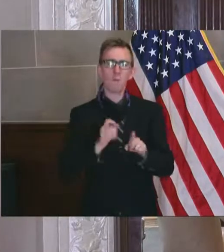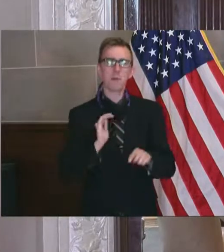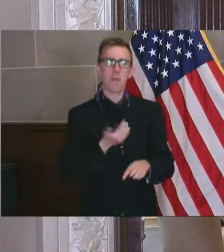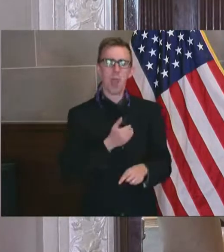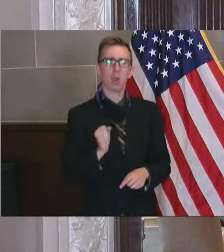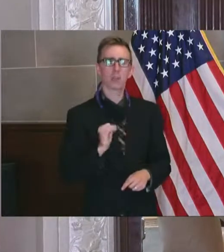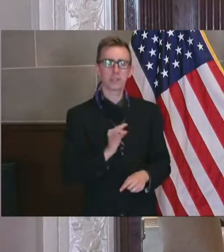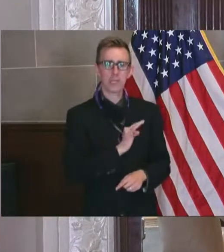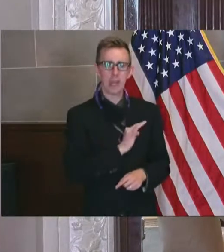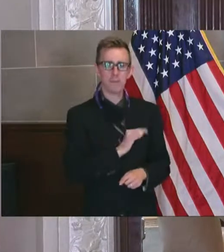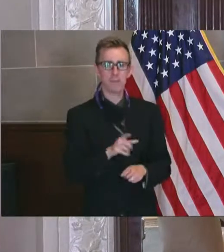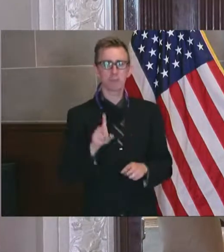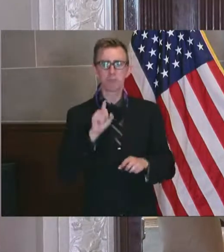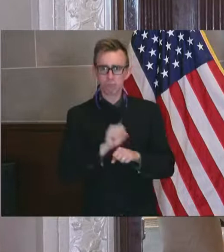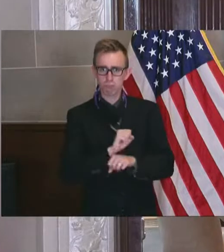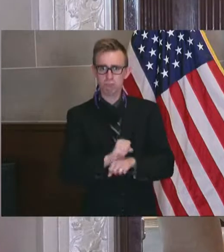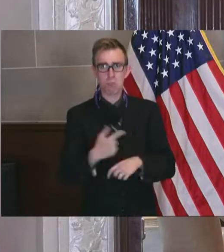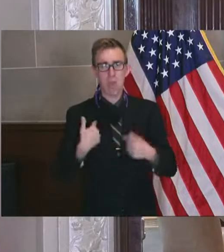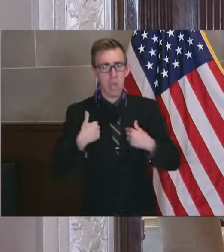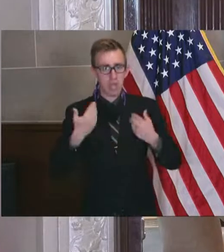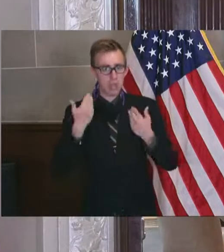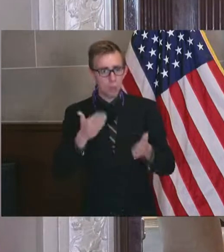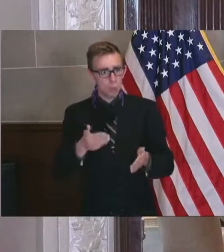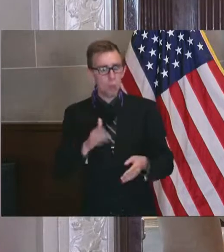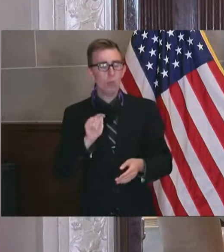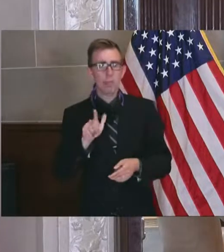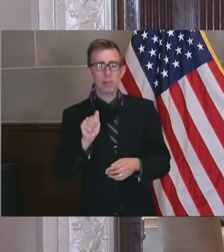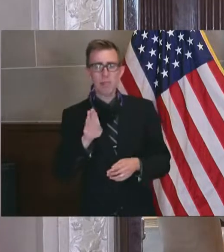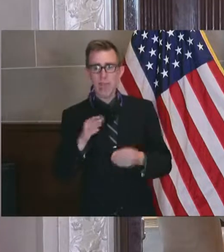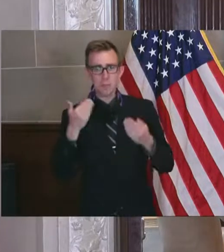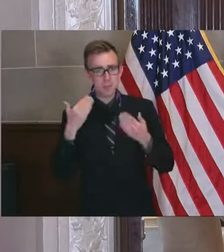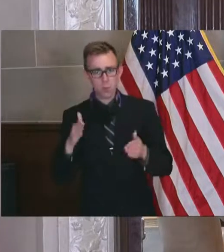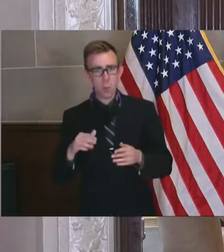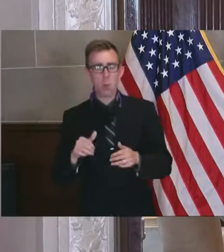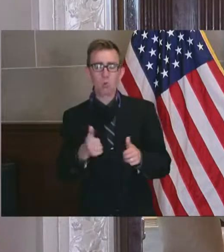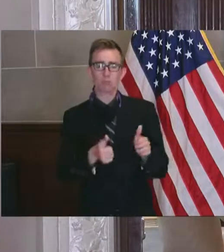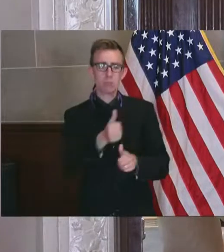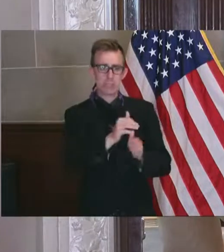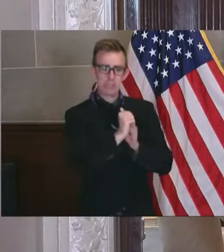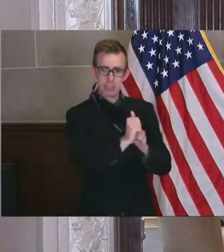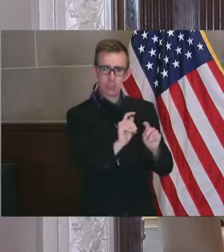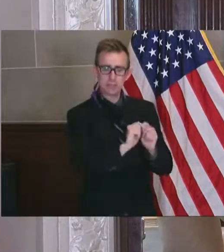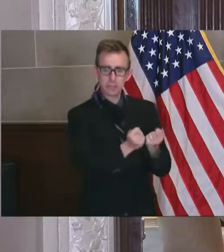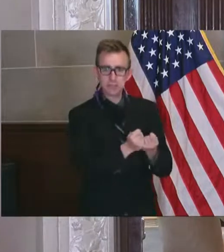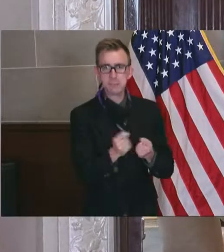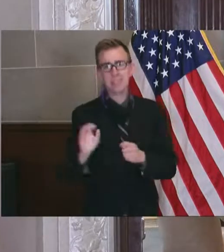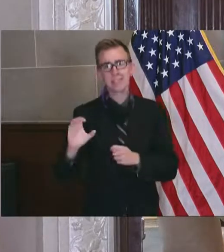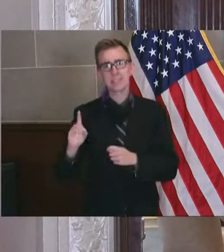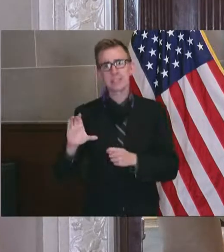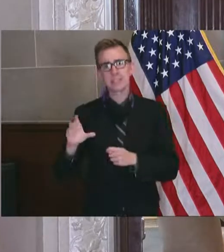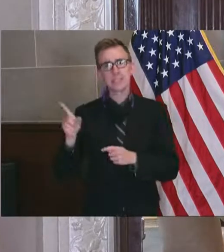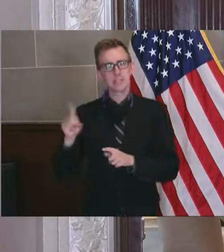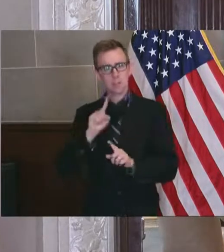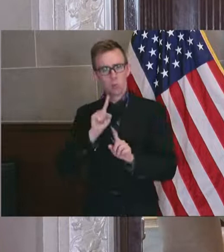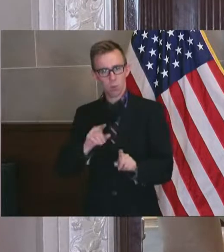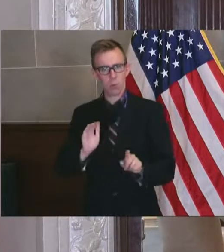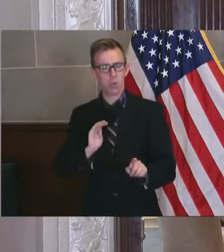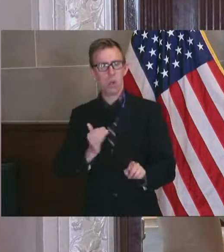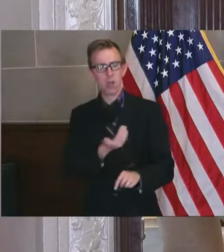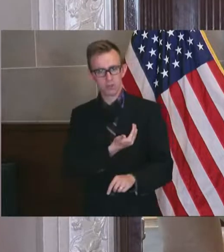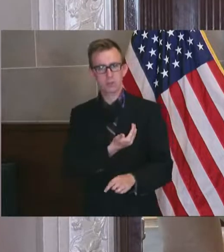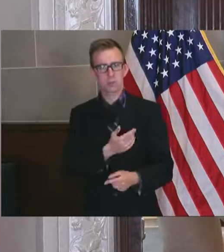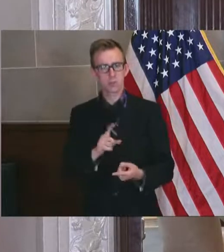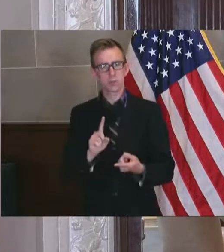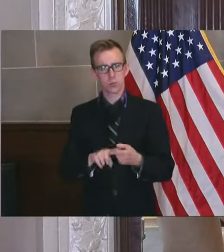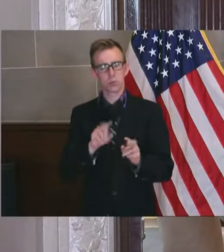staff that, in fact, unbeknownst to me and the lab and the senior leadership team, the CDC had directed us